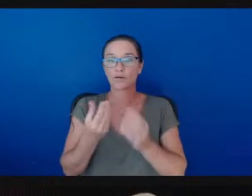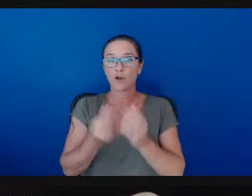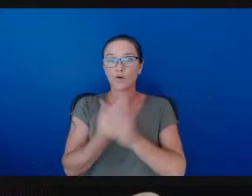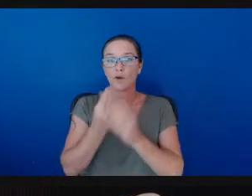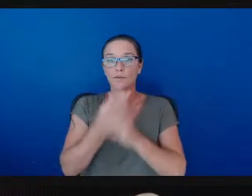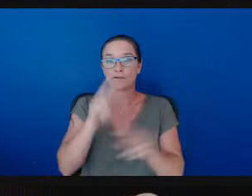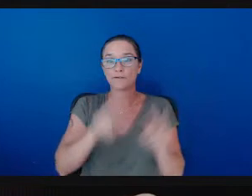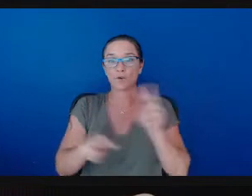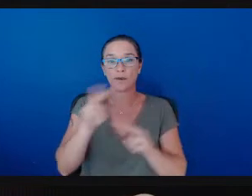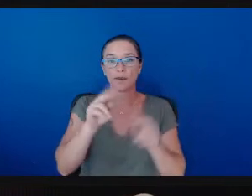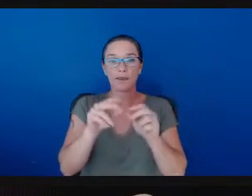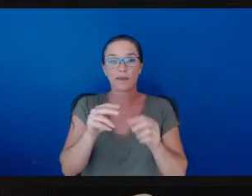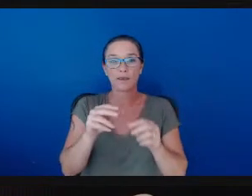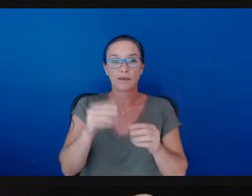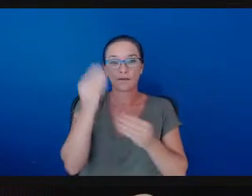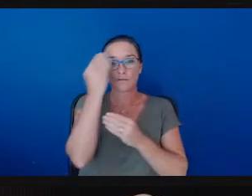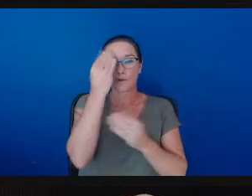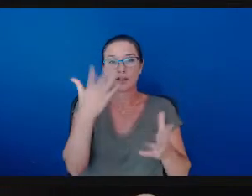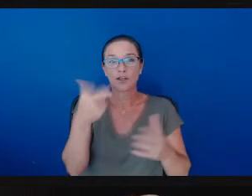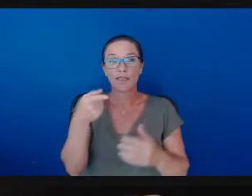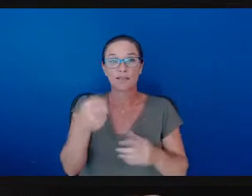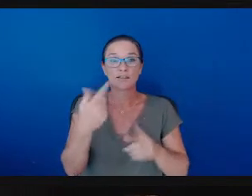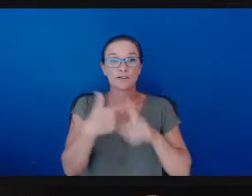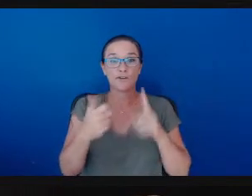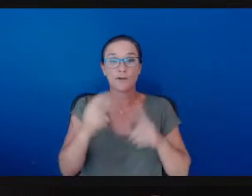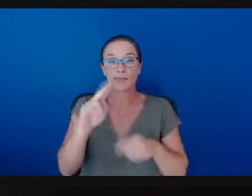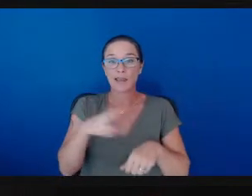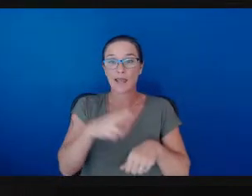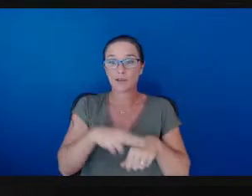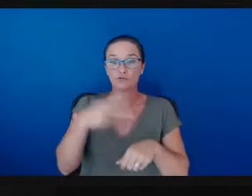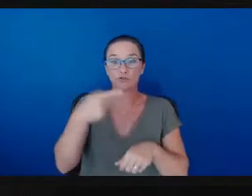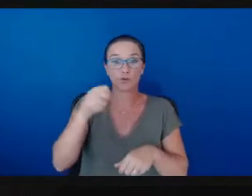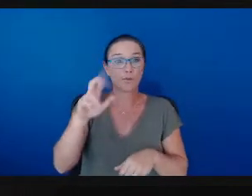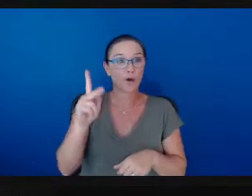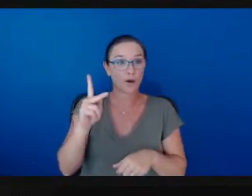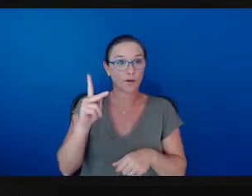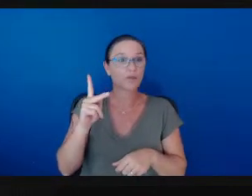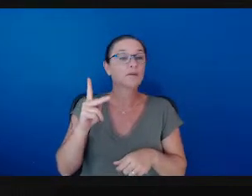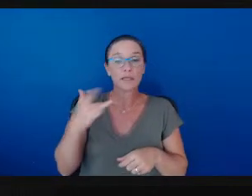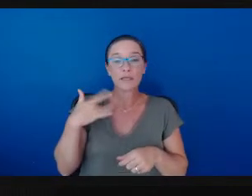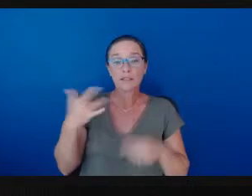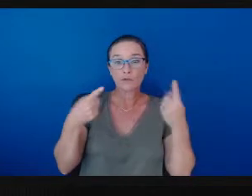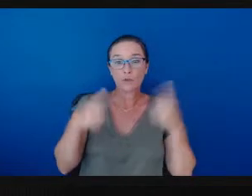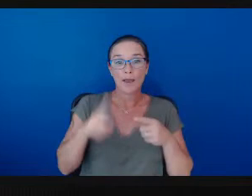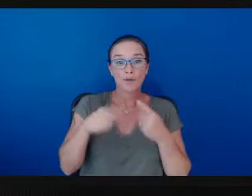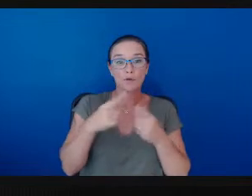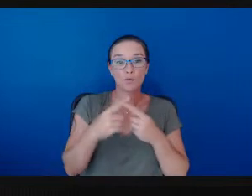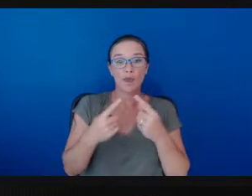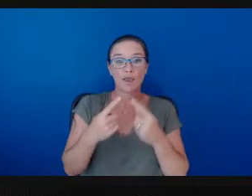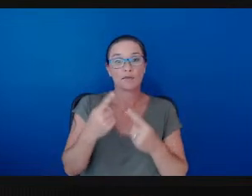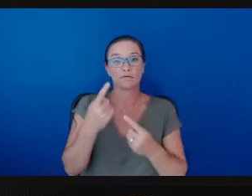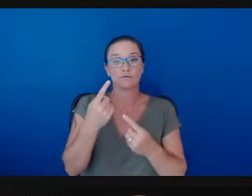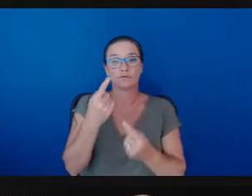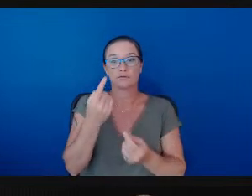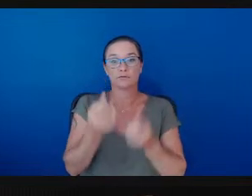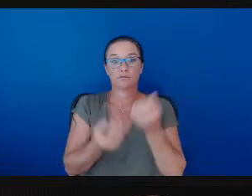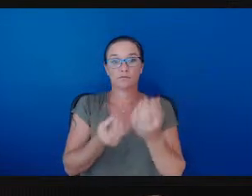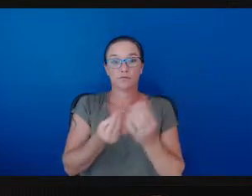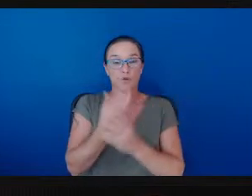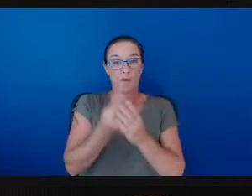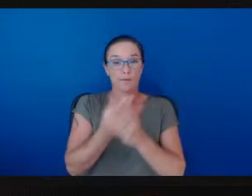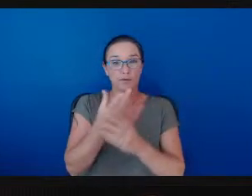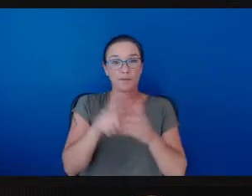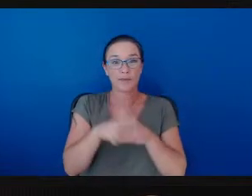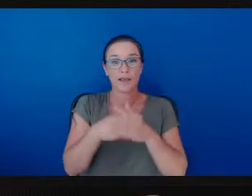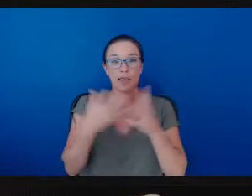information? Here we have a press release from the national park. As usually occurs when eruptions begin, they encourage safe and respectful eruption